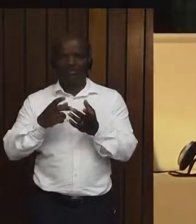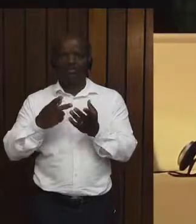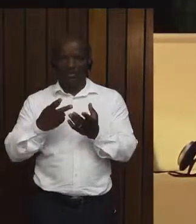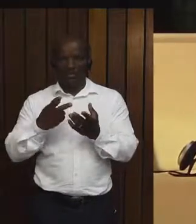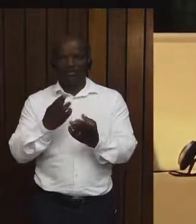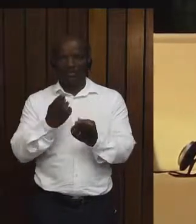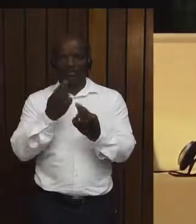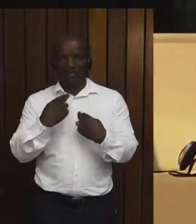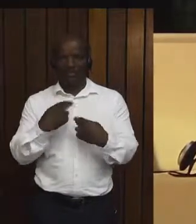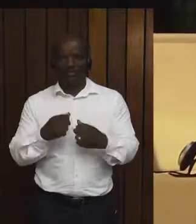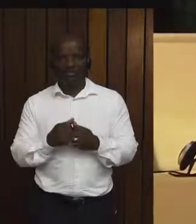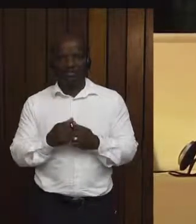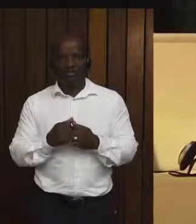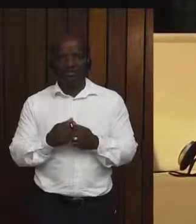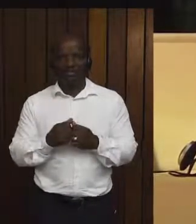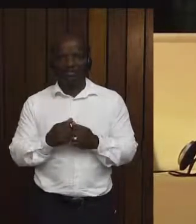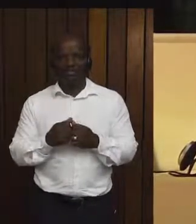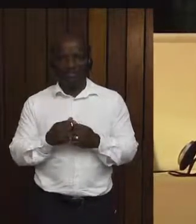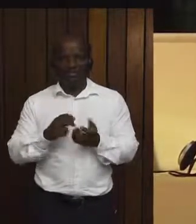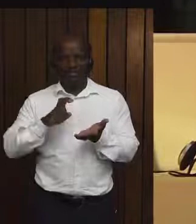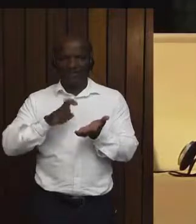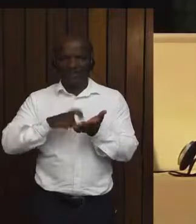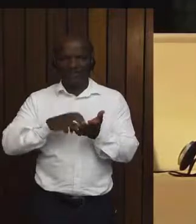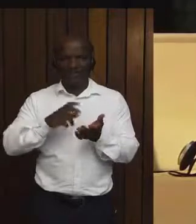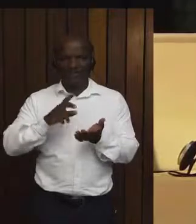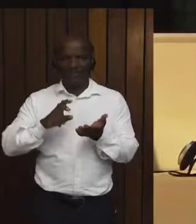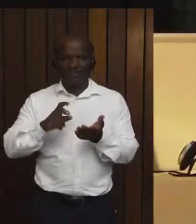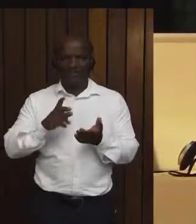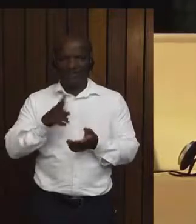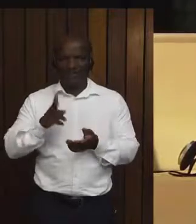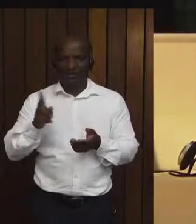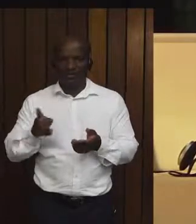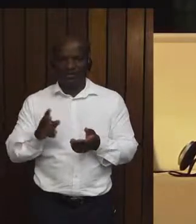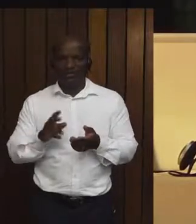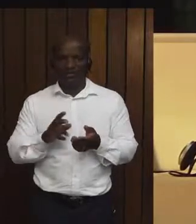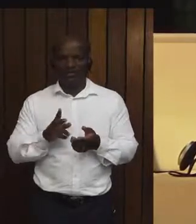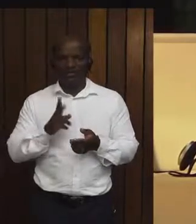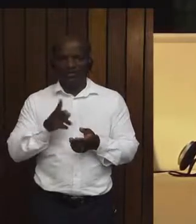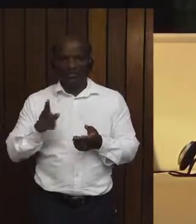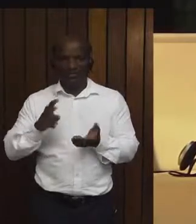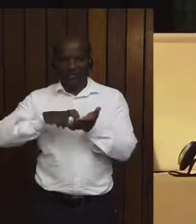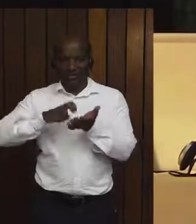respond to. There are about 2 or so with regard to this adjustment.